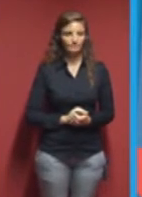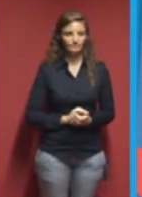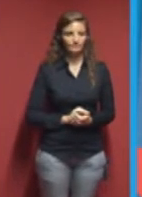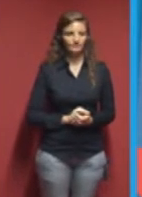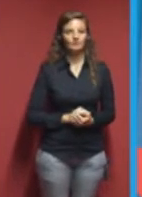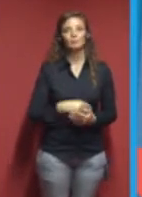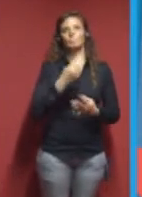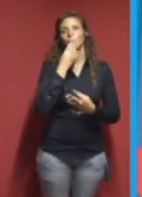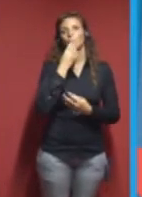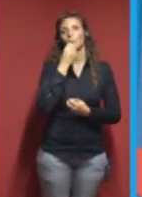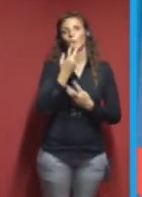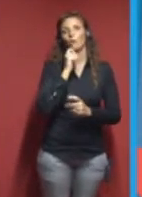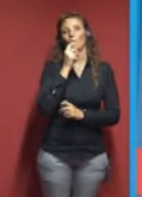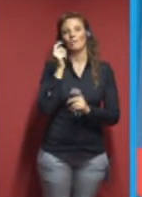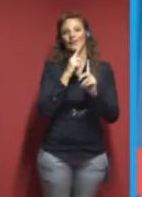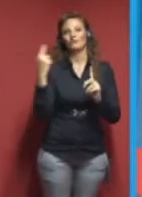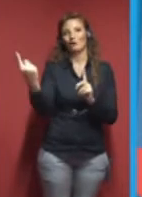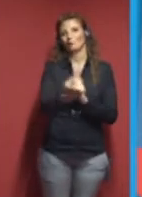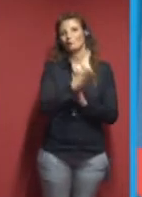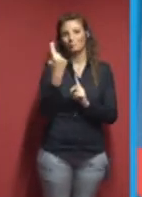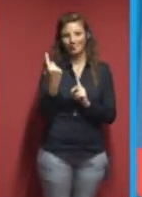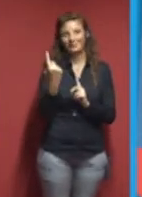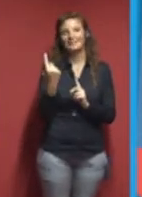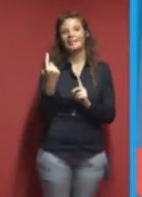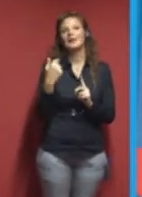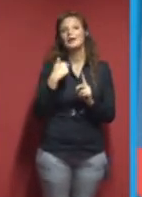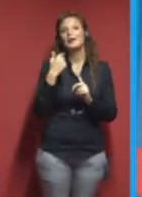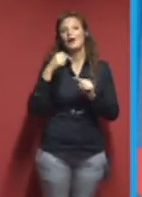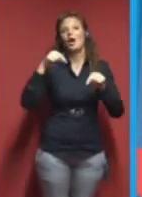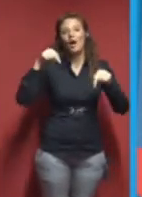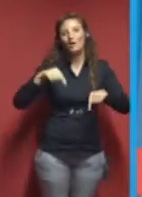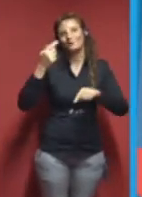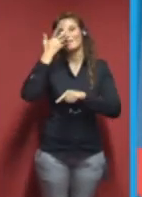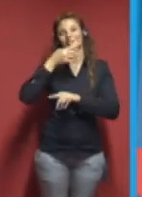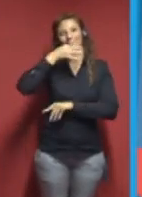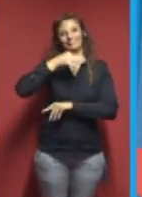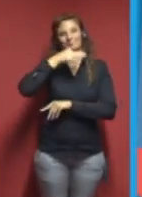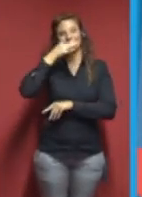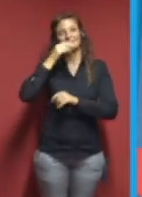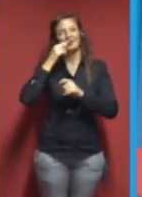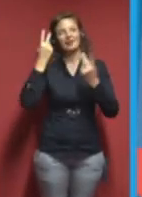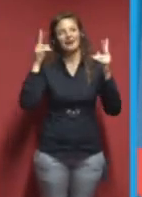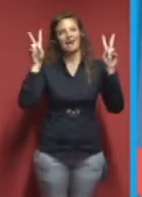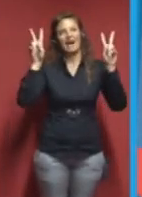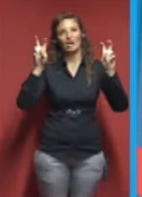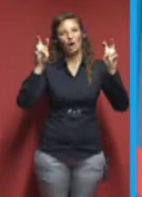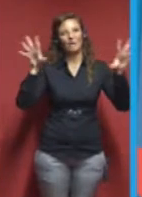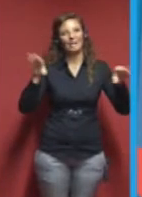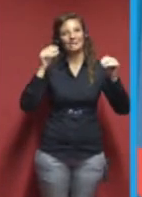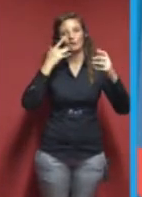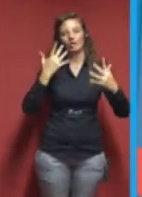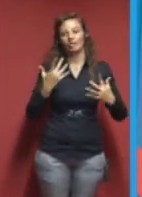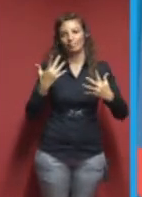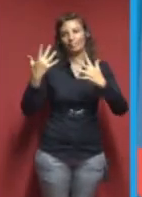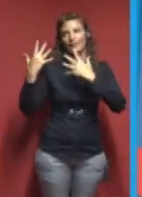Good afternoon, everybody. I would like to talk about something that started more than 10 years ago and first started as an experiment and now it's becoming more and